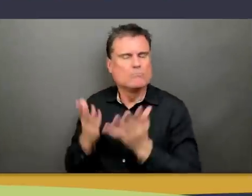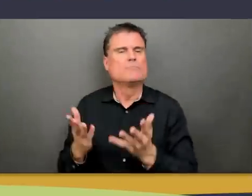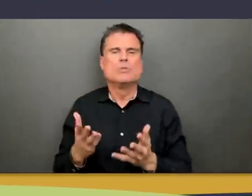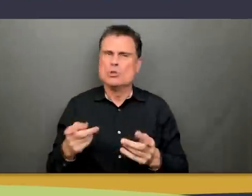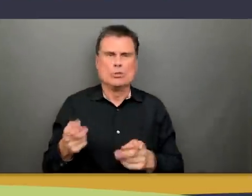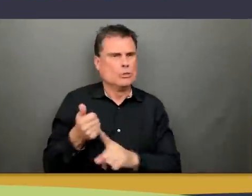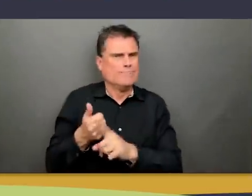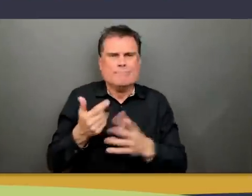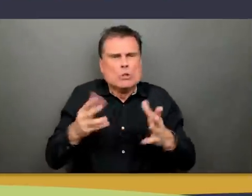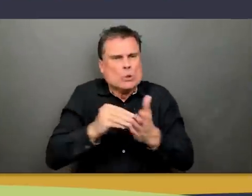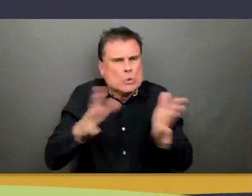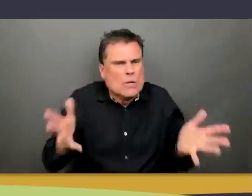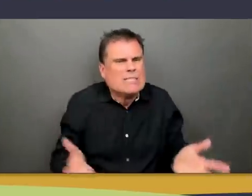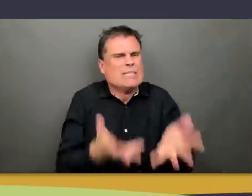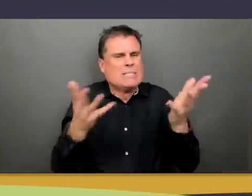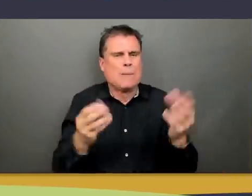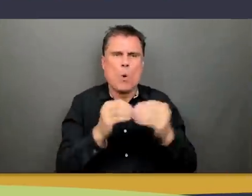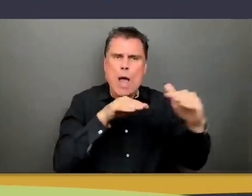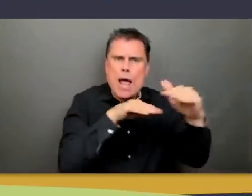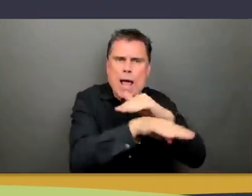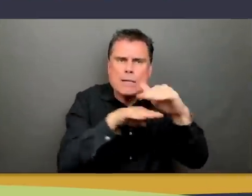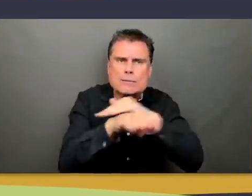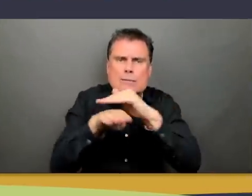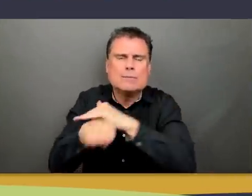what motivates your work in the community.